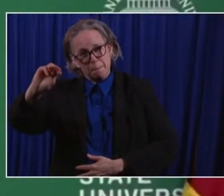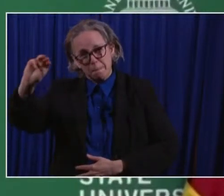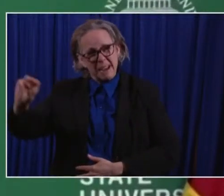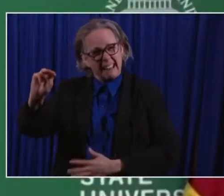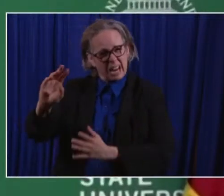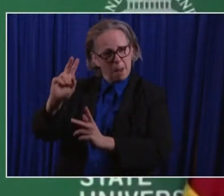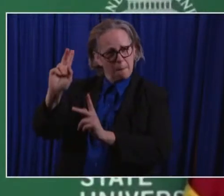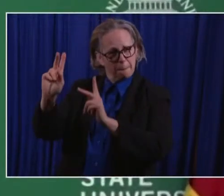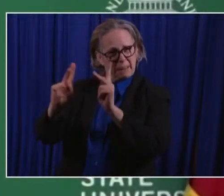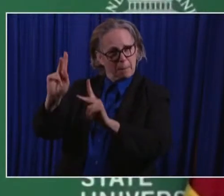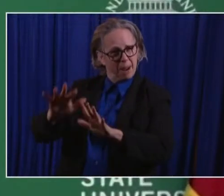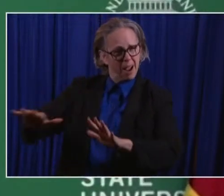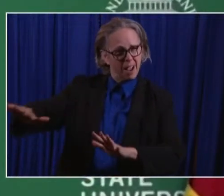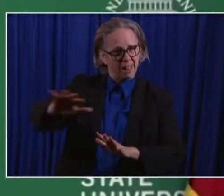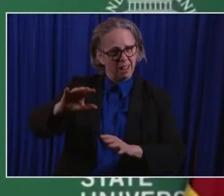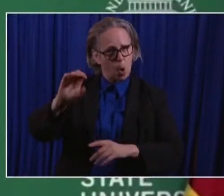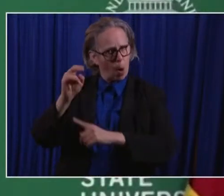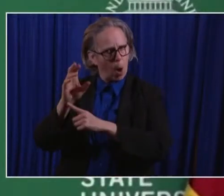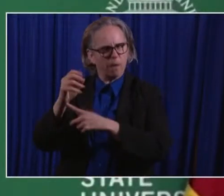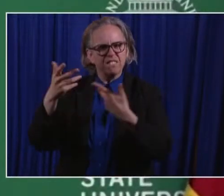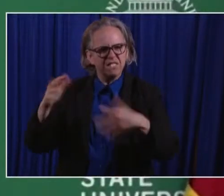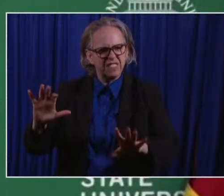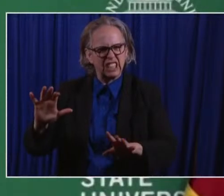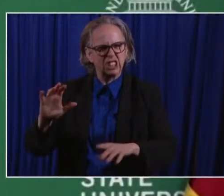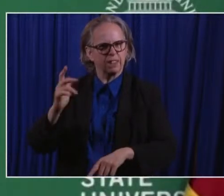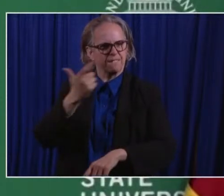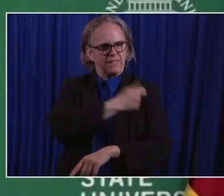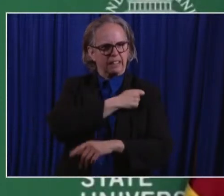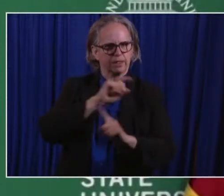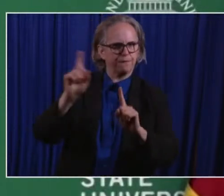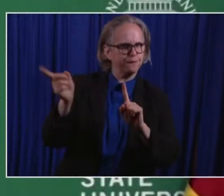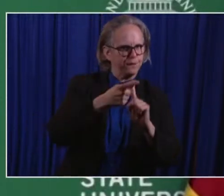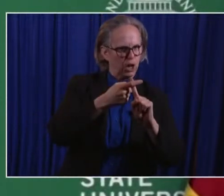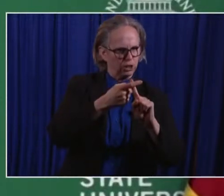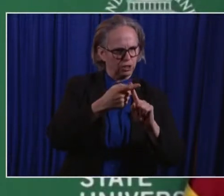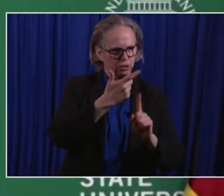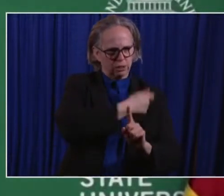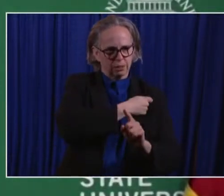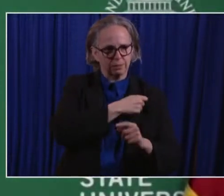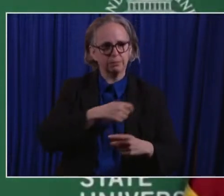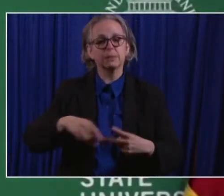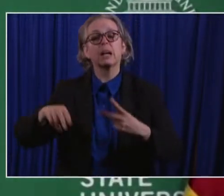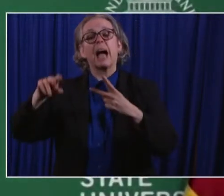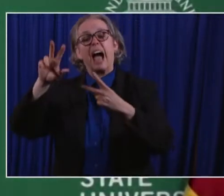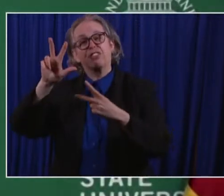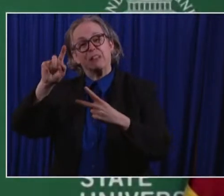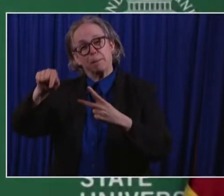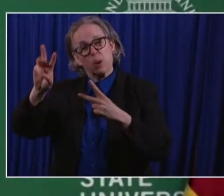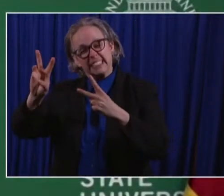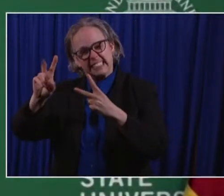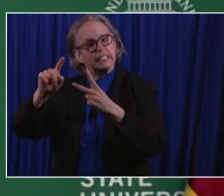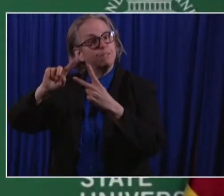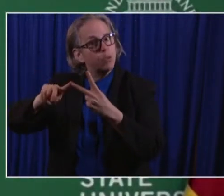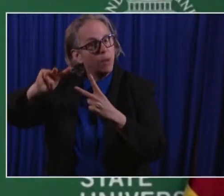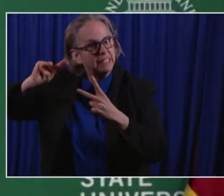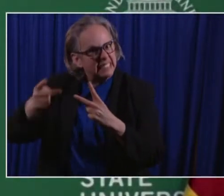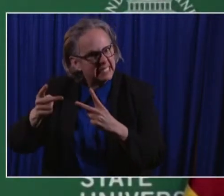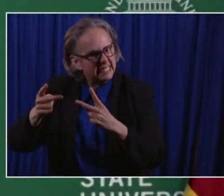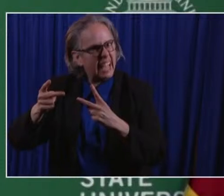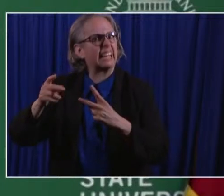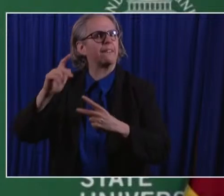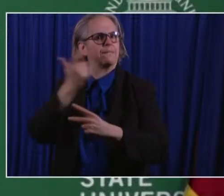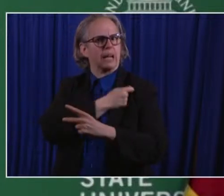dose. 3.6 million Ohioans have had their final dose. They're fully